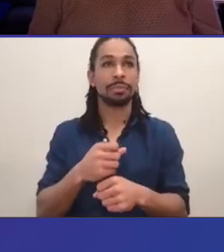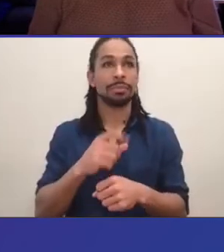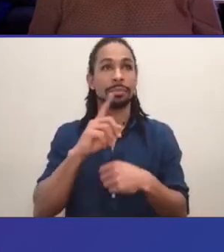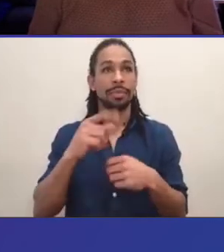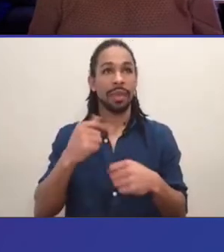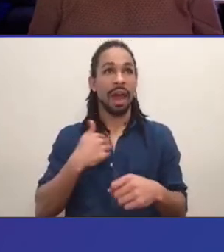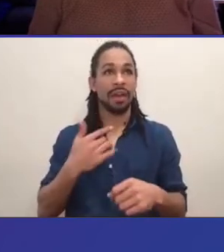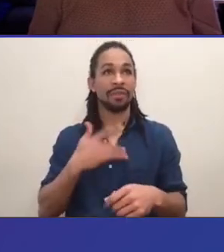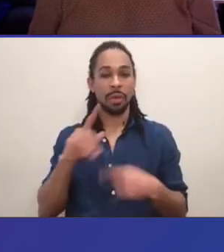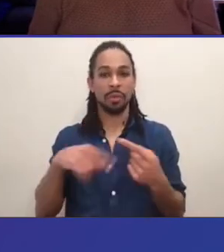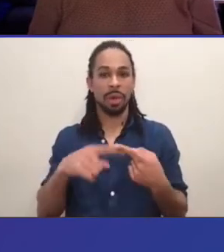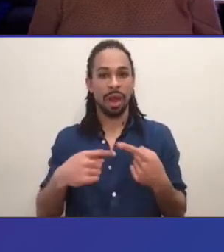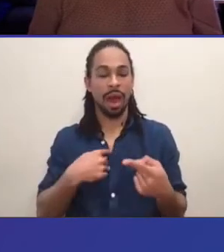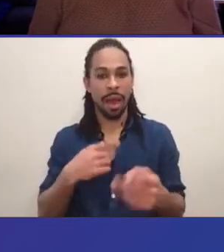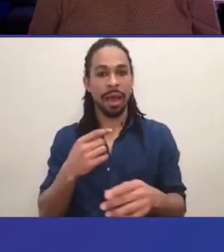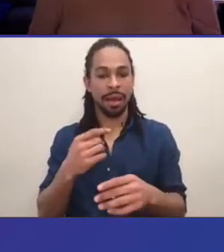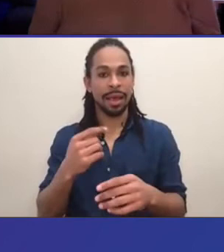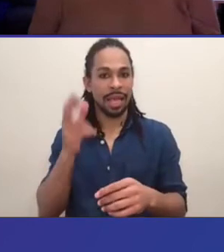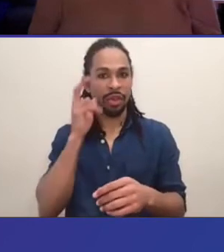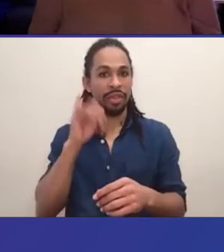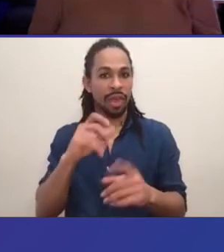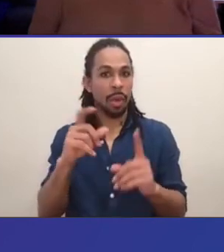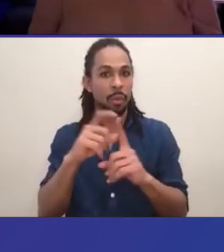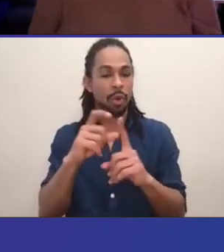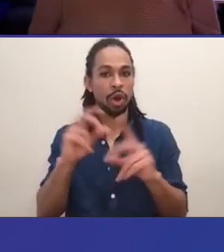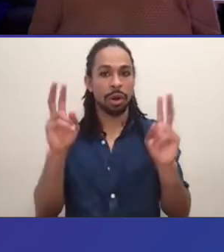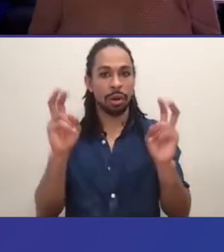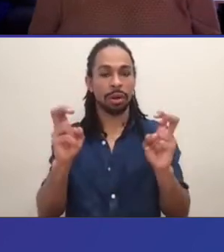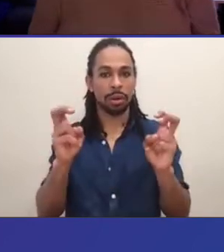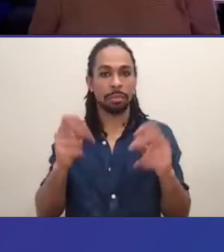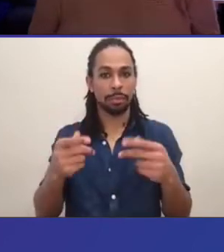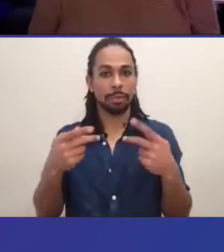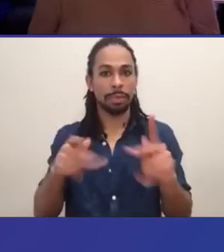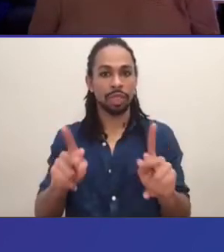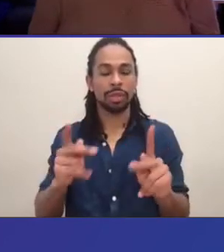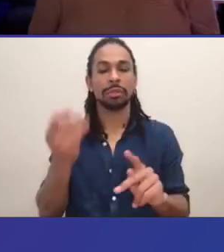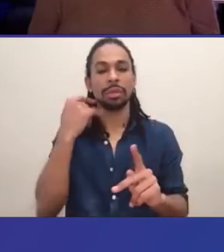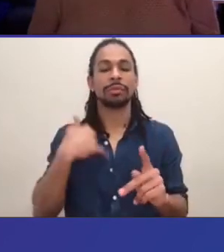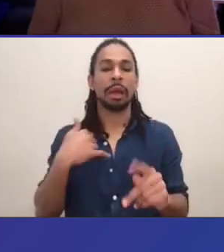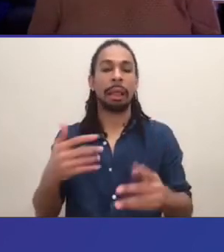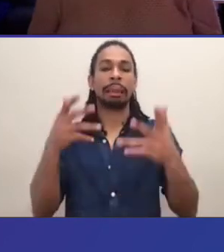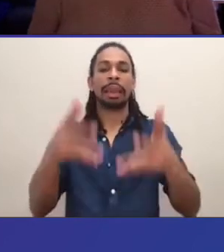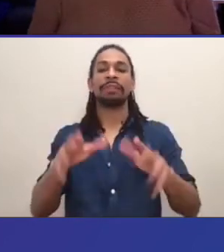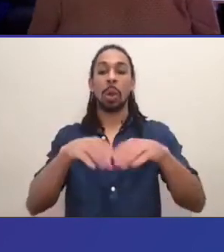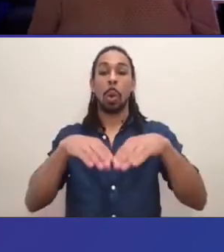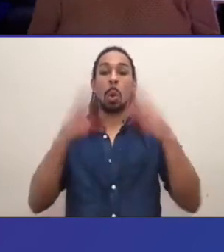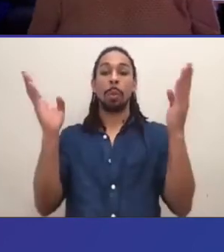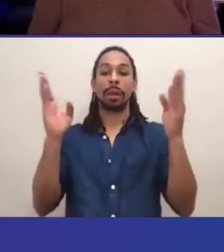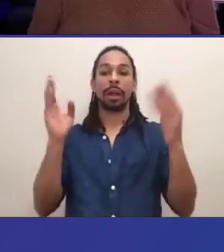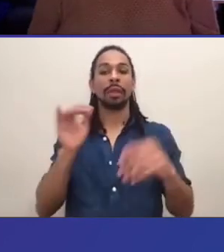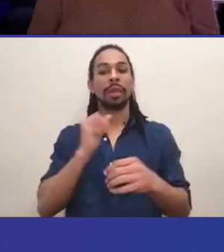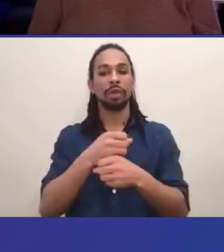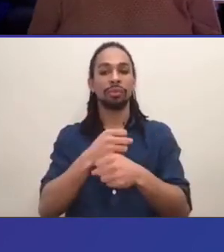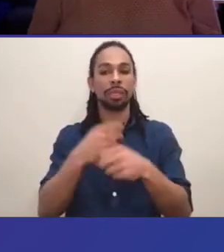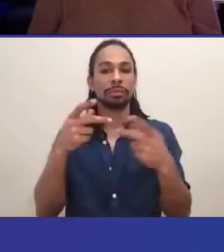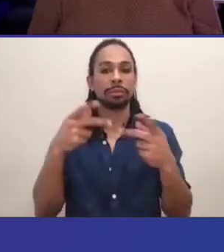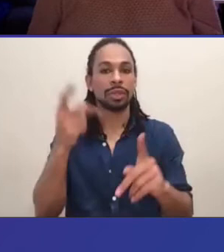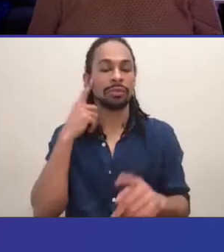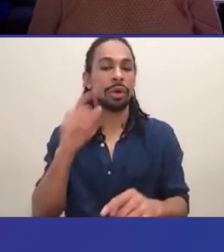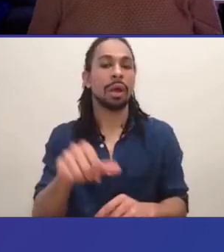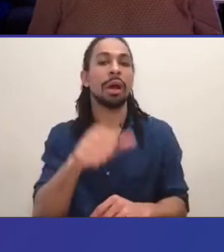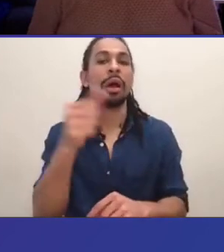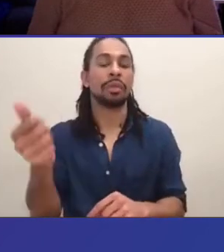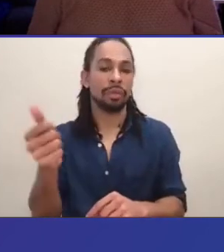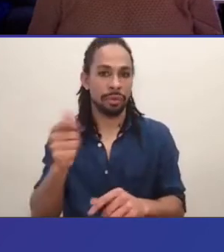word permission, that by us just leaving it open, it creates permission for others, and trying to